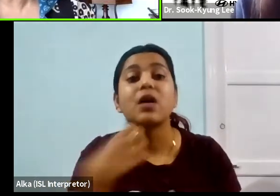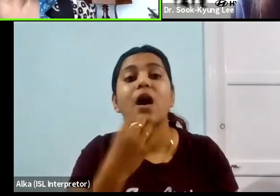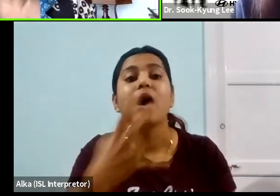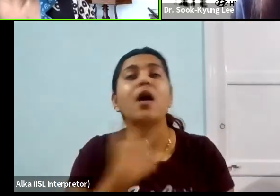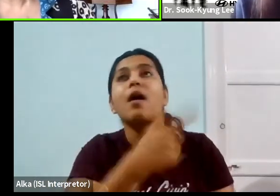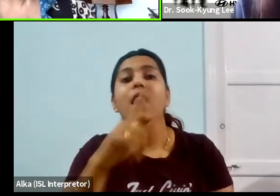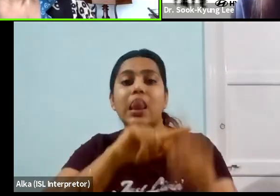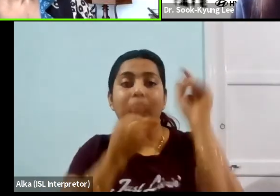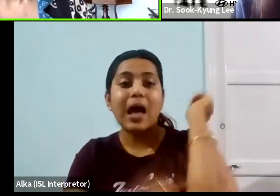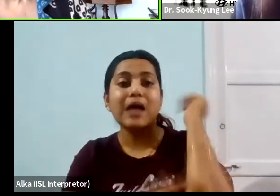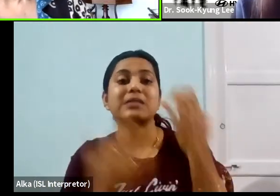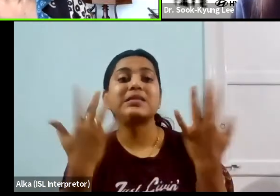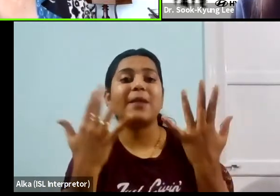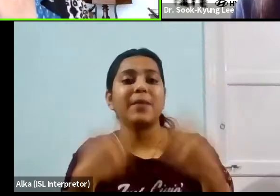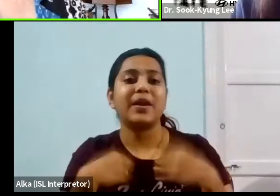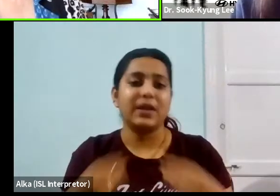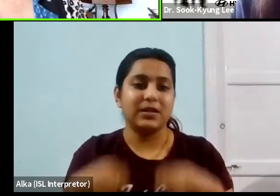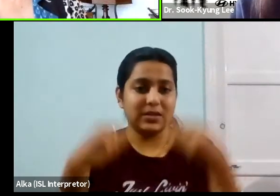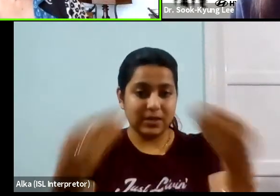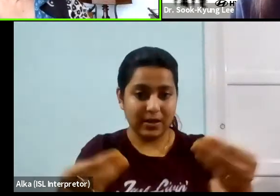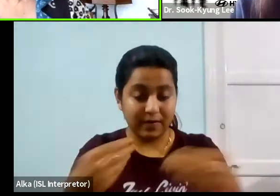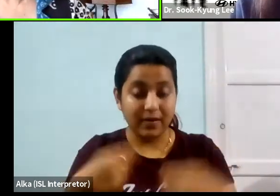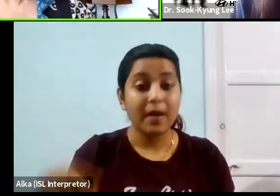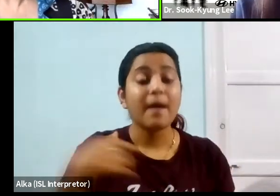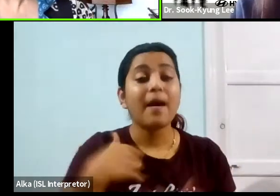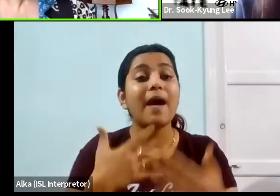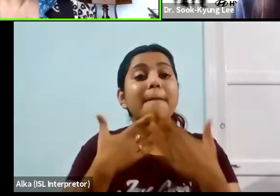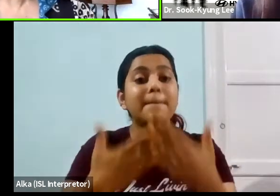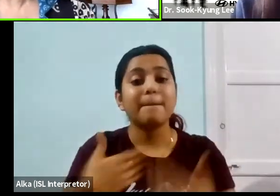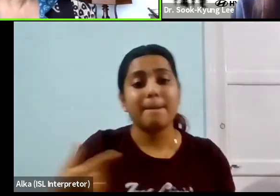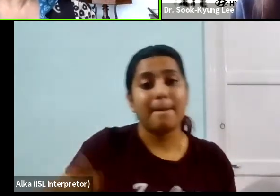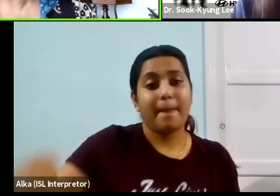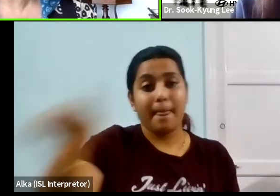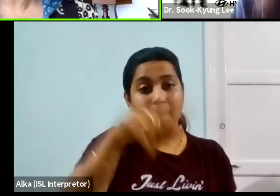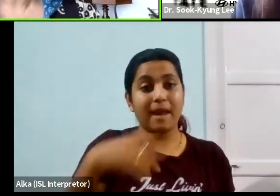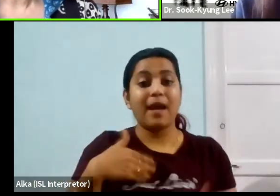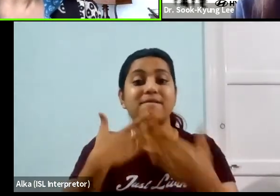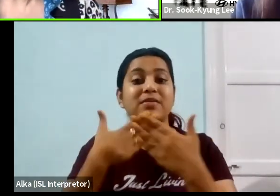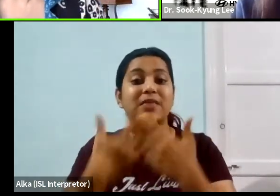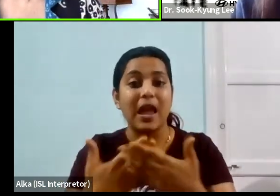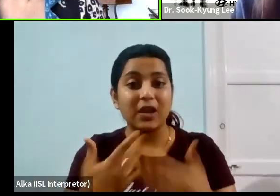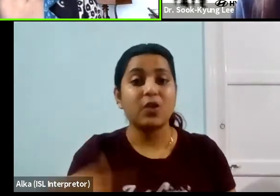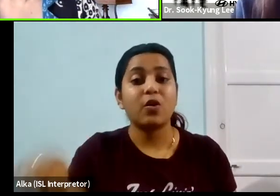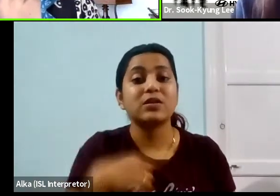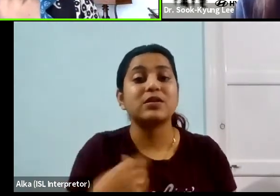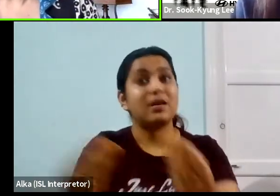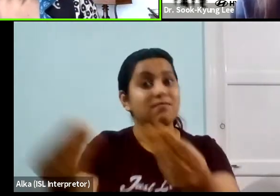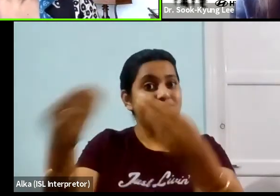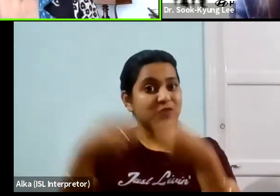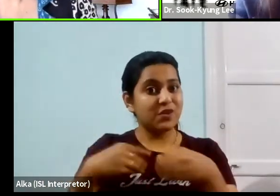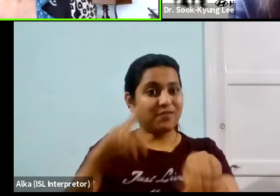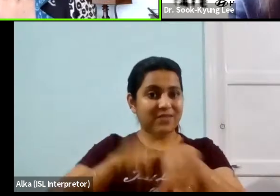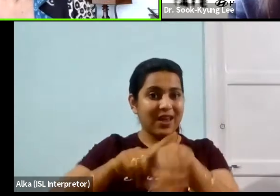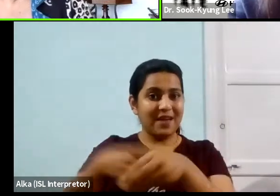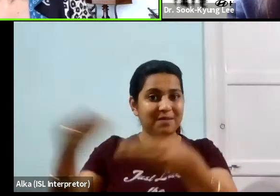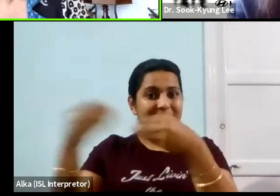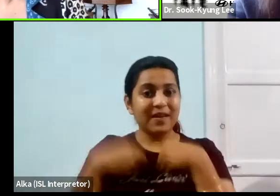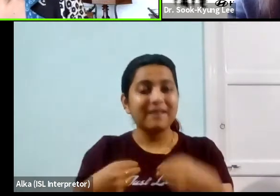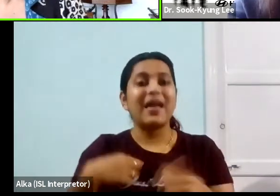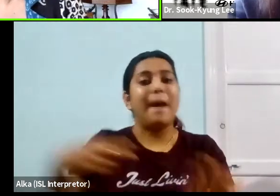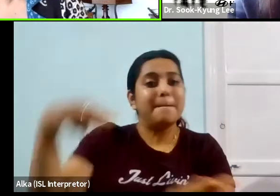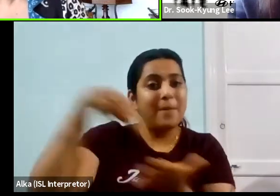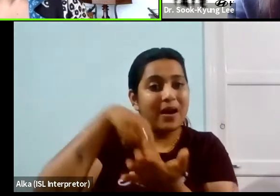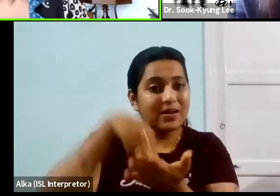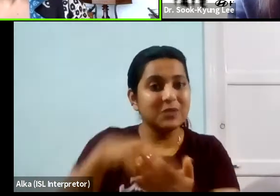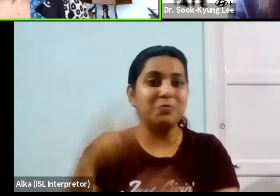the session. On behalf of everyone at MAP, I would like to thank Suk for giving us her time and agreeing to participate